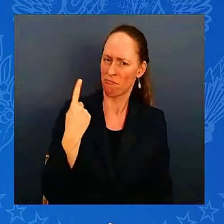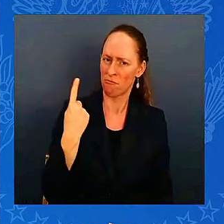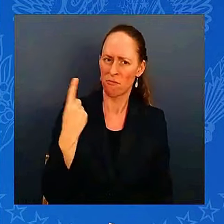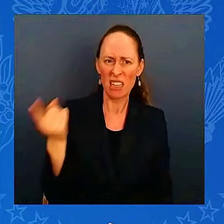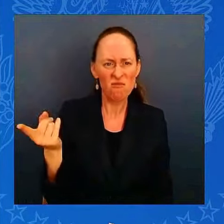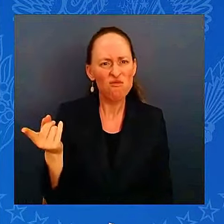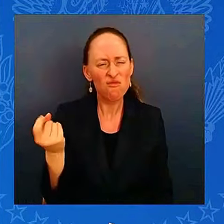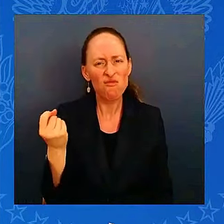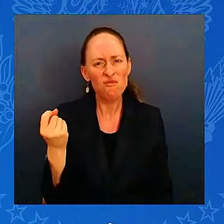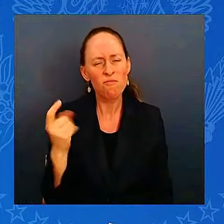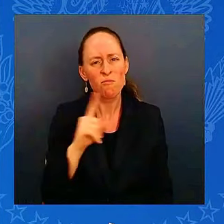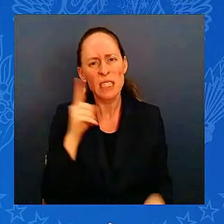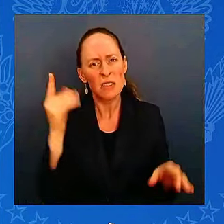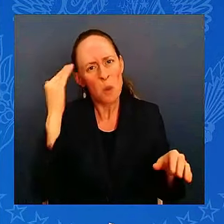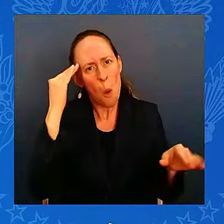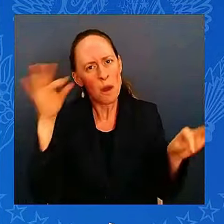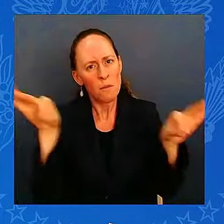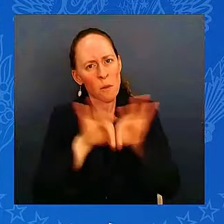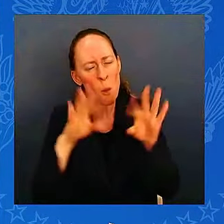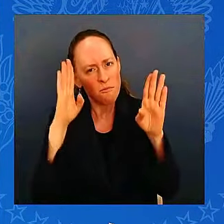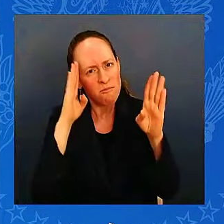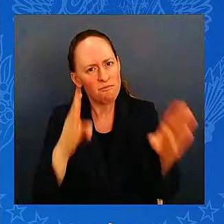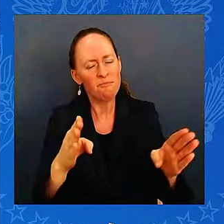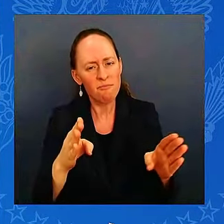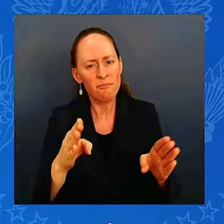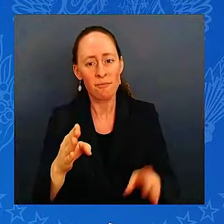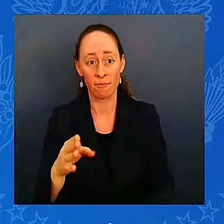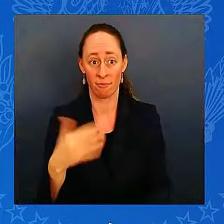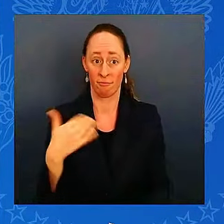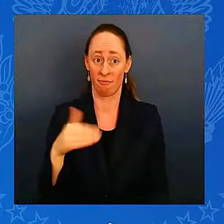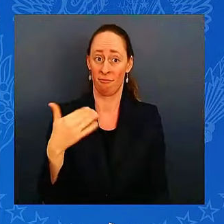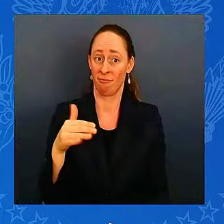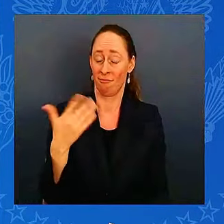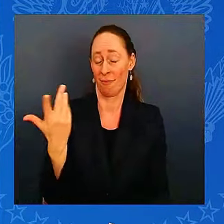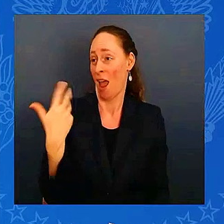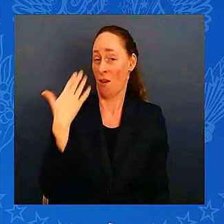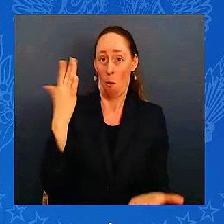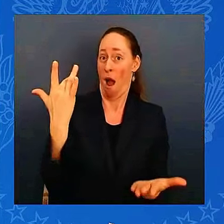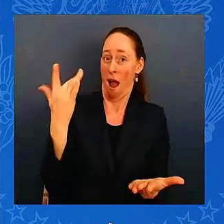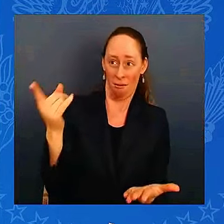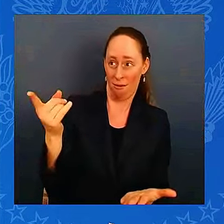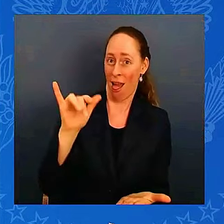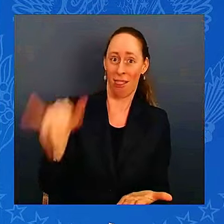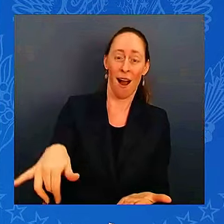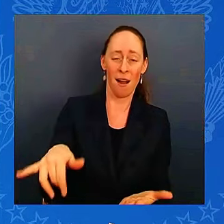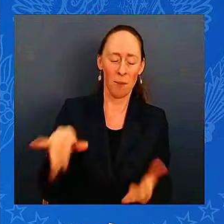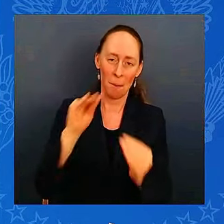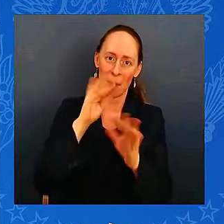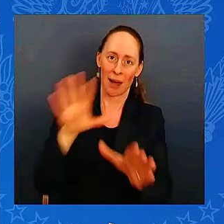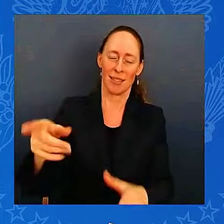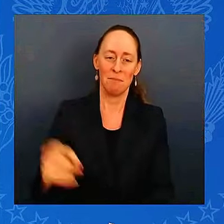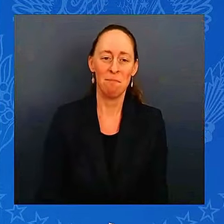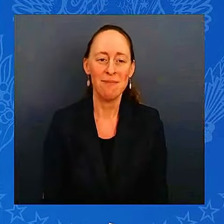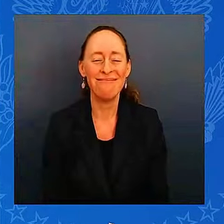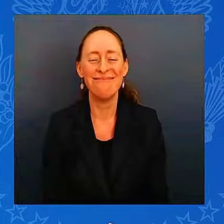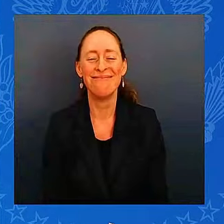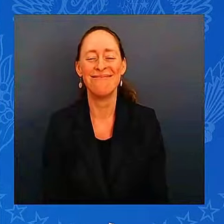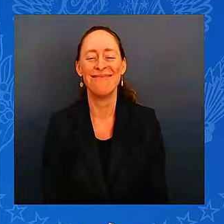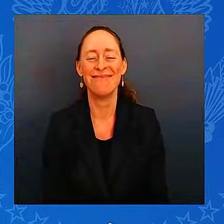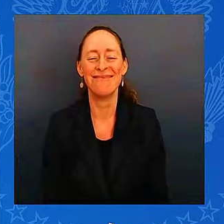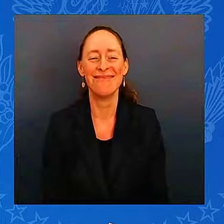God bless him. And here's what the Global Business Forum is all about. And as is often the case at